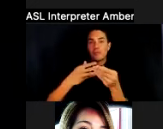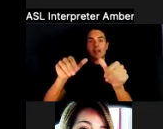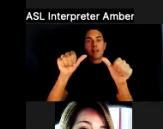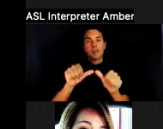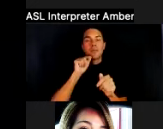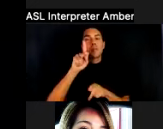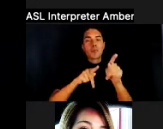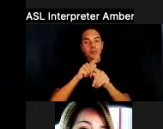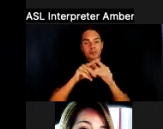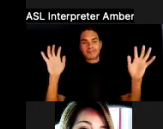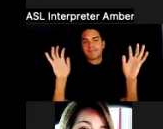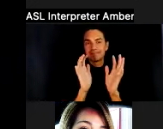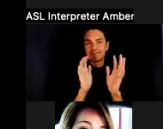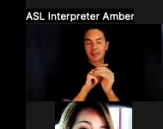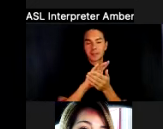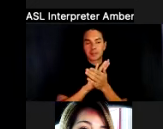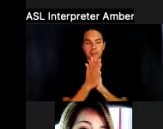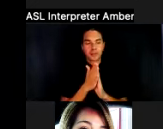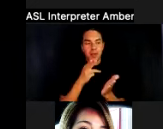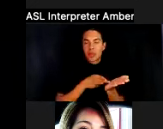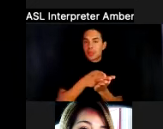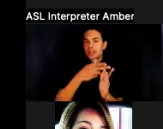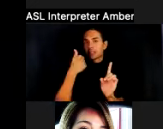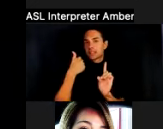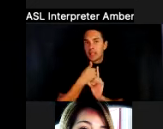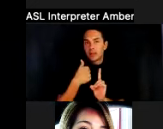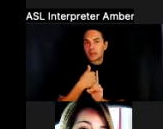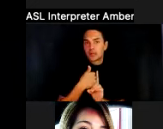to come together and be their true authentic selves, right?